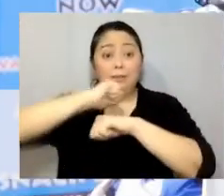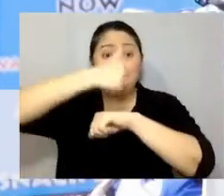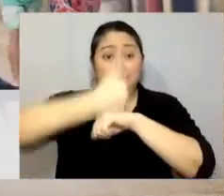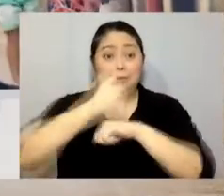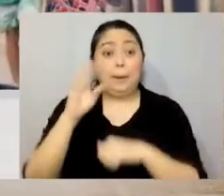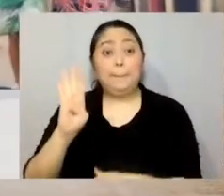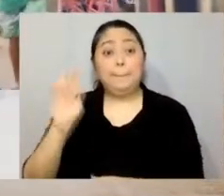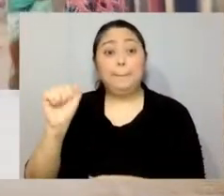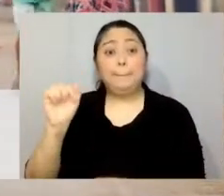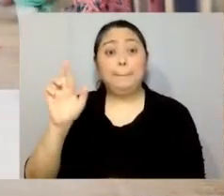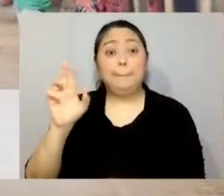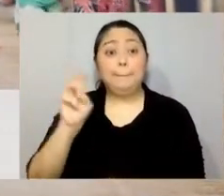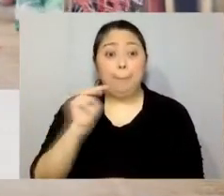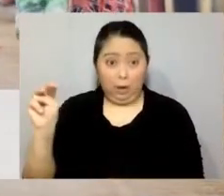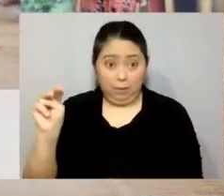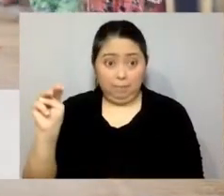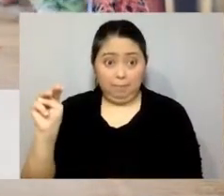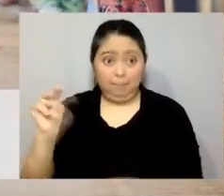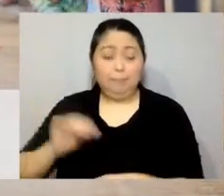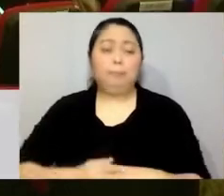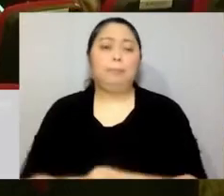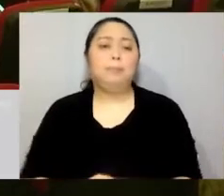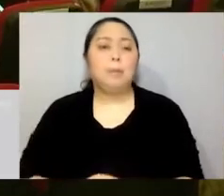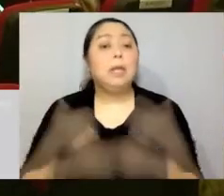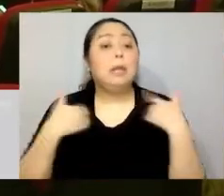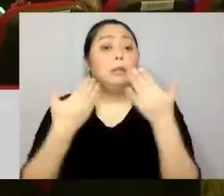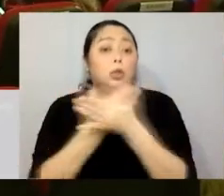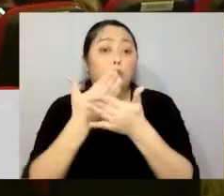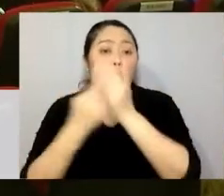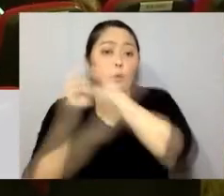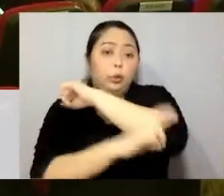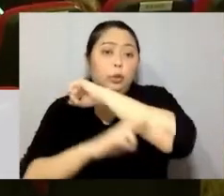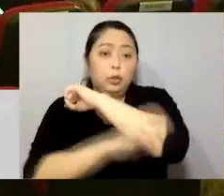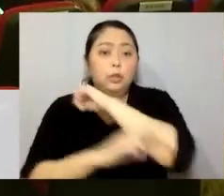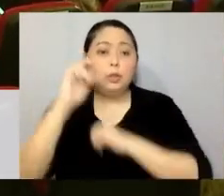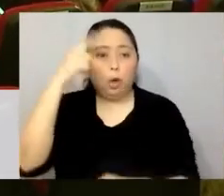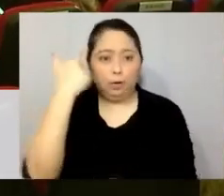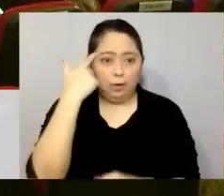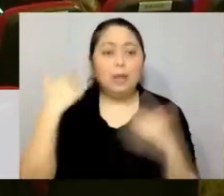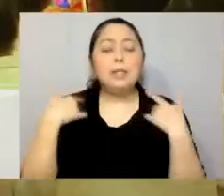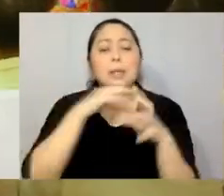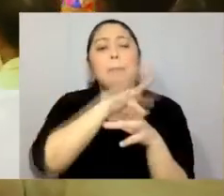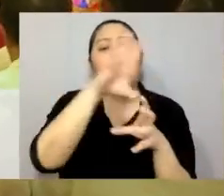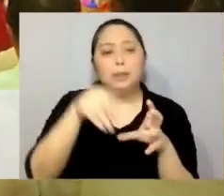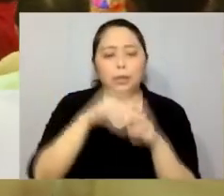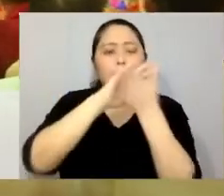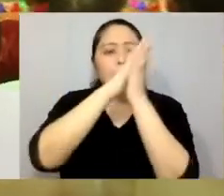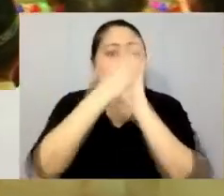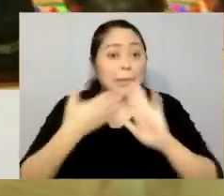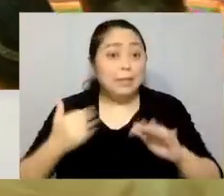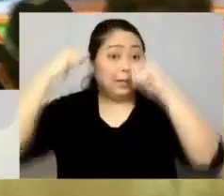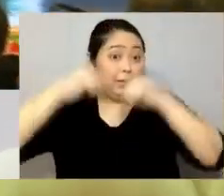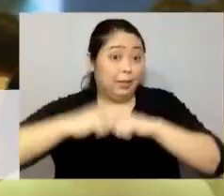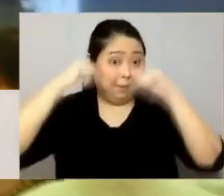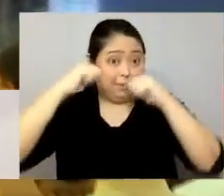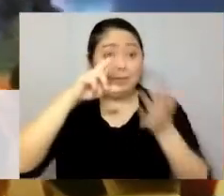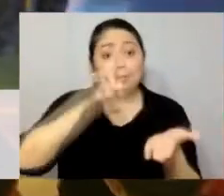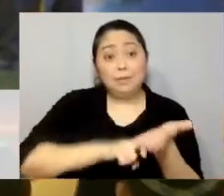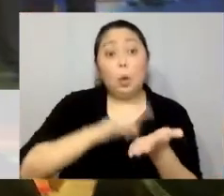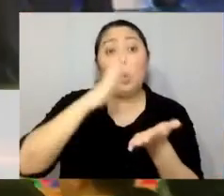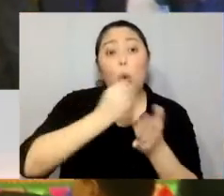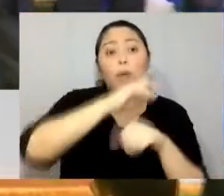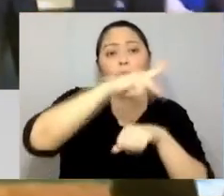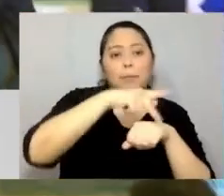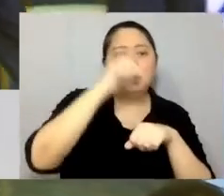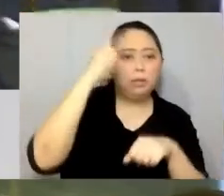Region in Muslim Mindanao, or BARM. The new regional government is part of a peace deal signed between the Philippine government and the